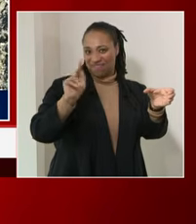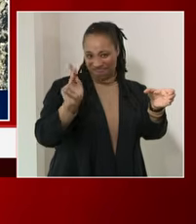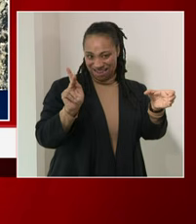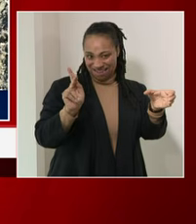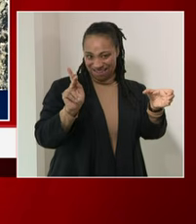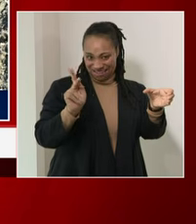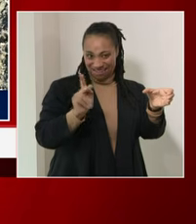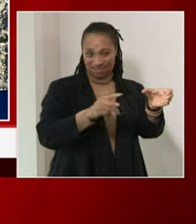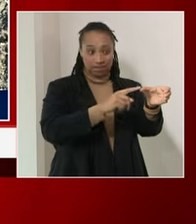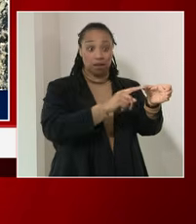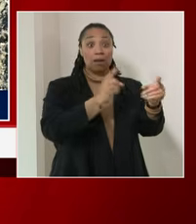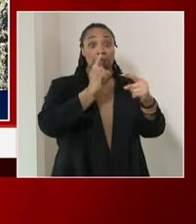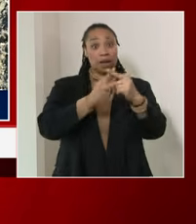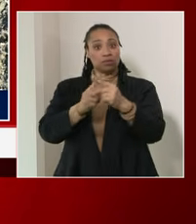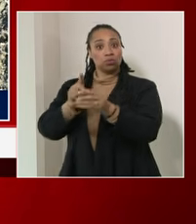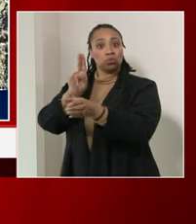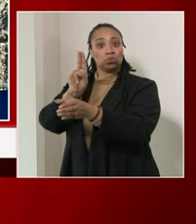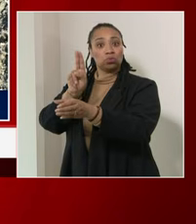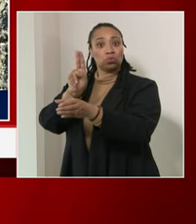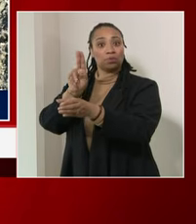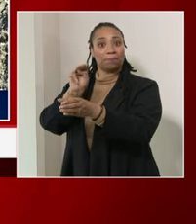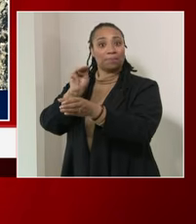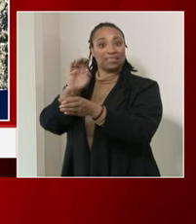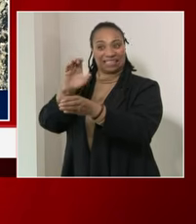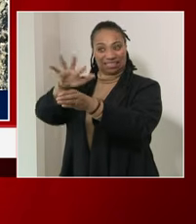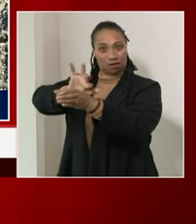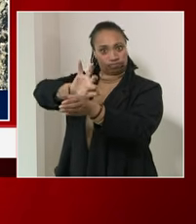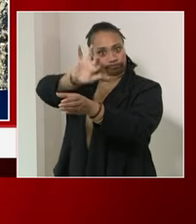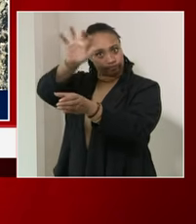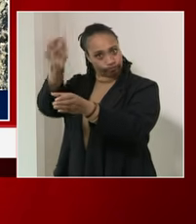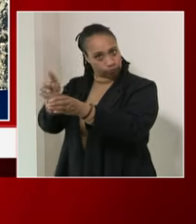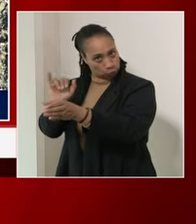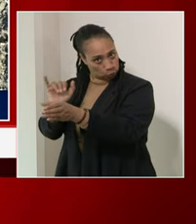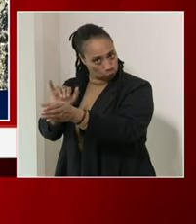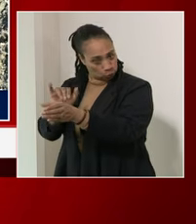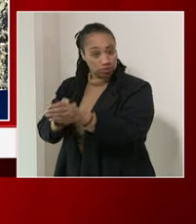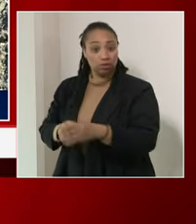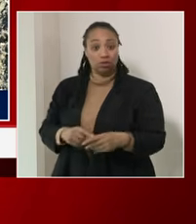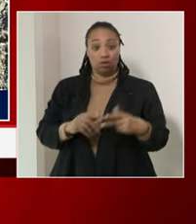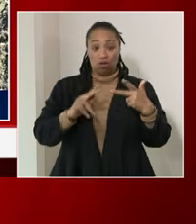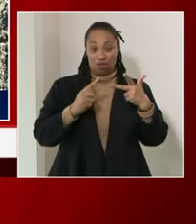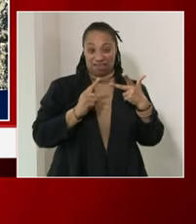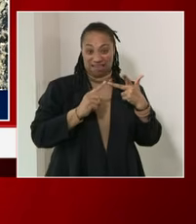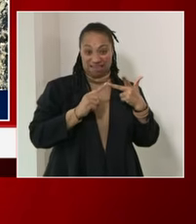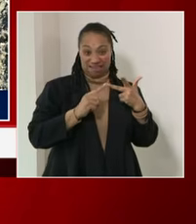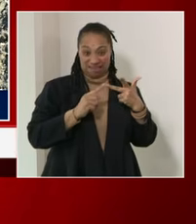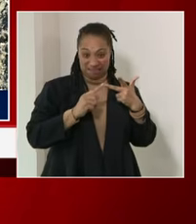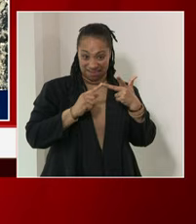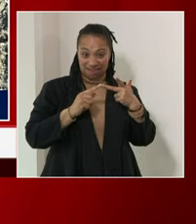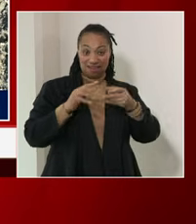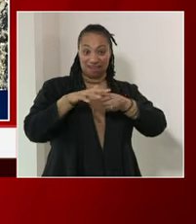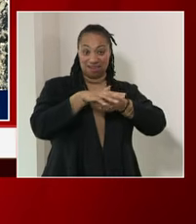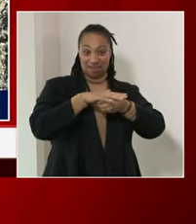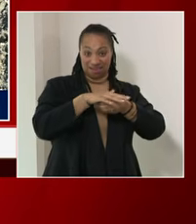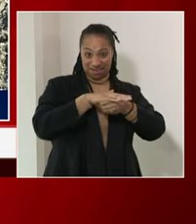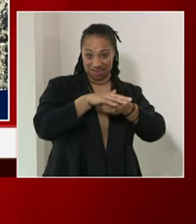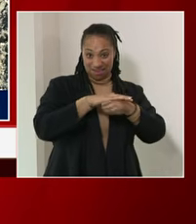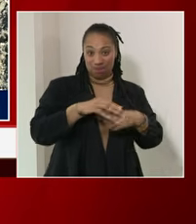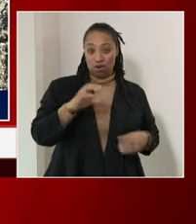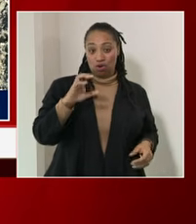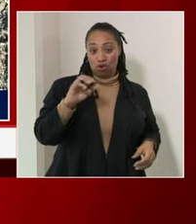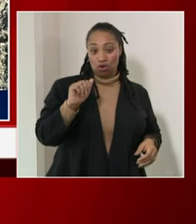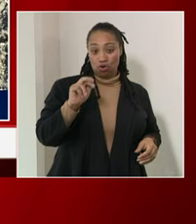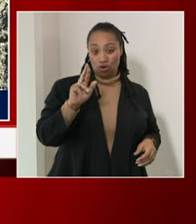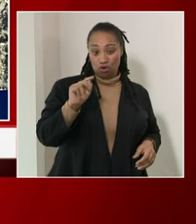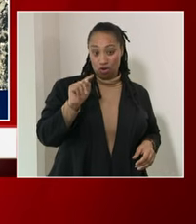there. And then lot 6 at RFK, we think that will get us through midweek, and we'll then look to lot 8 at